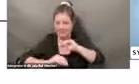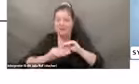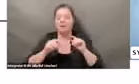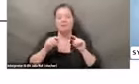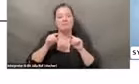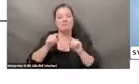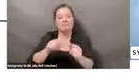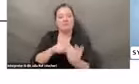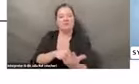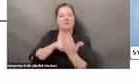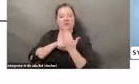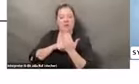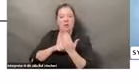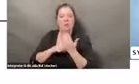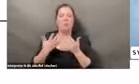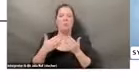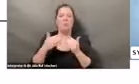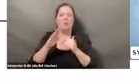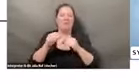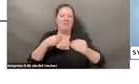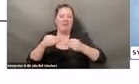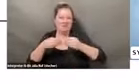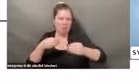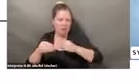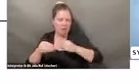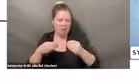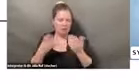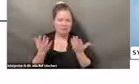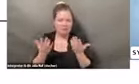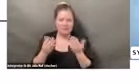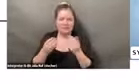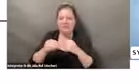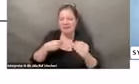classroom environments. Hence, our